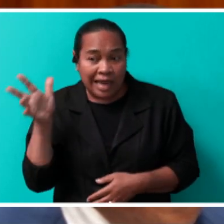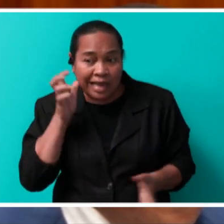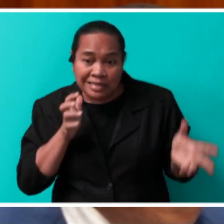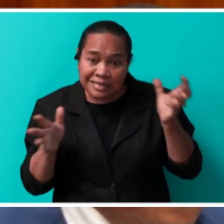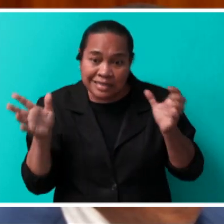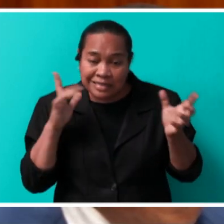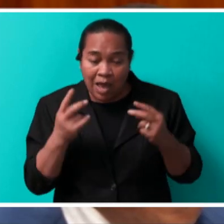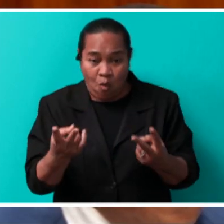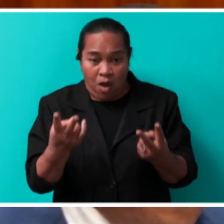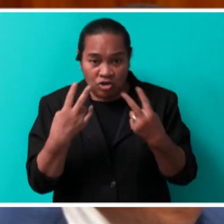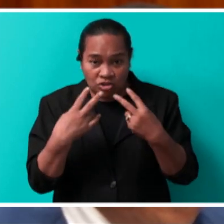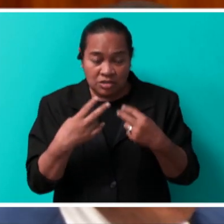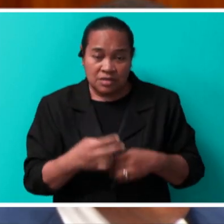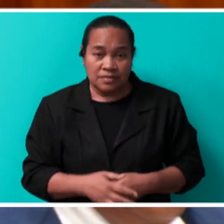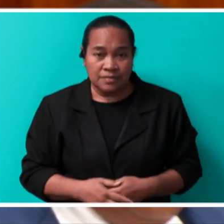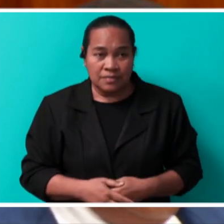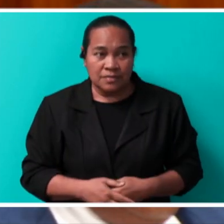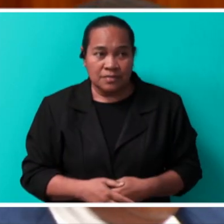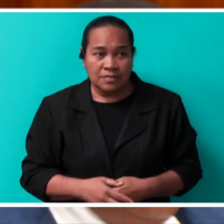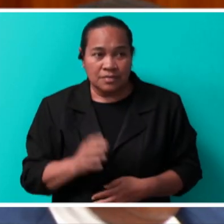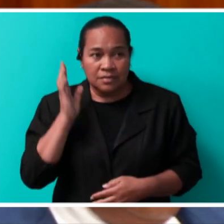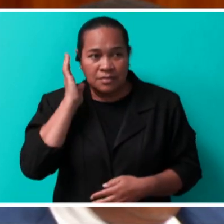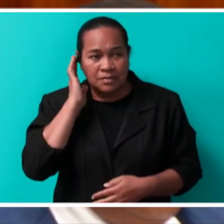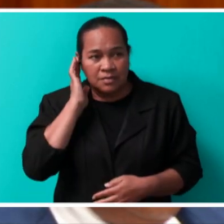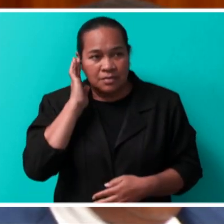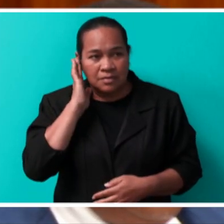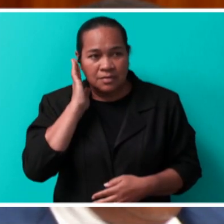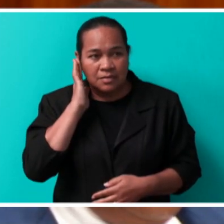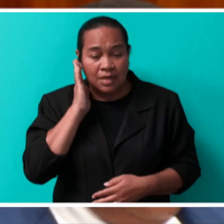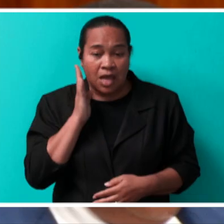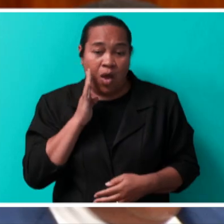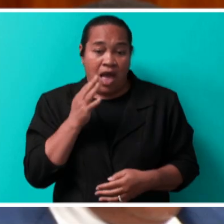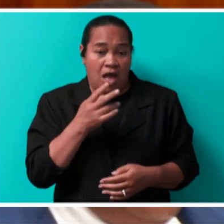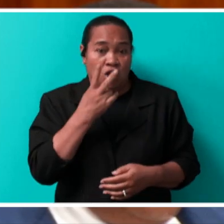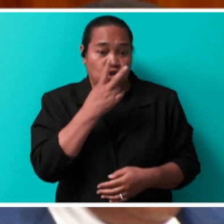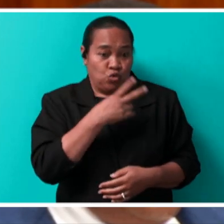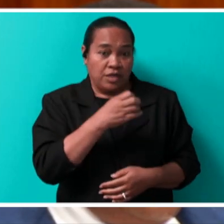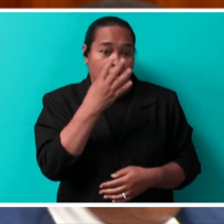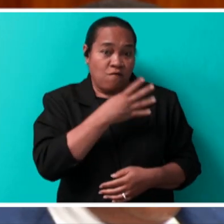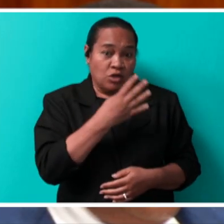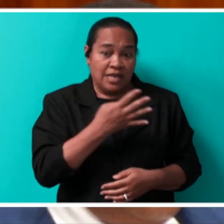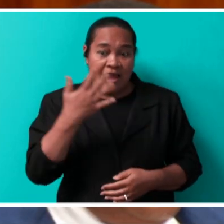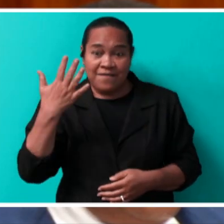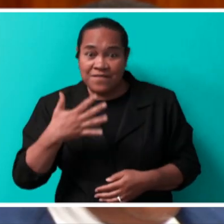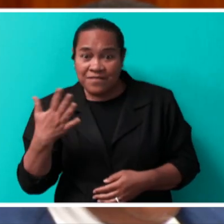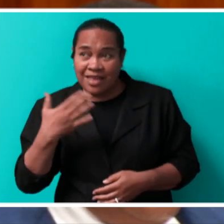from outside, that after 2014-15, sometime